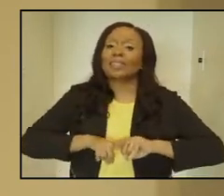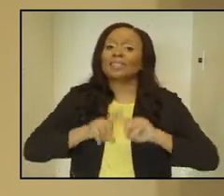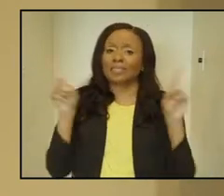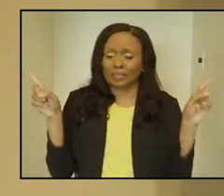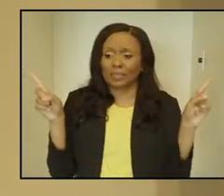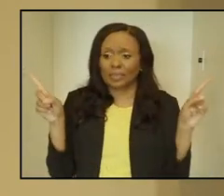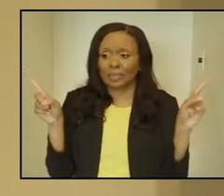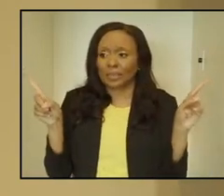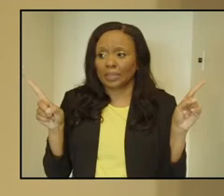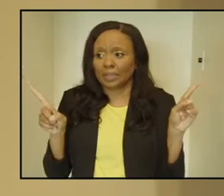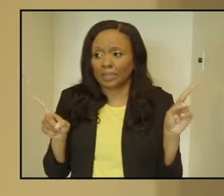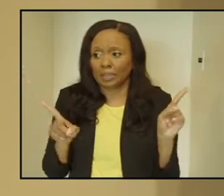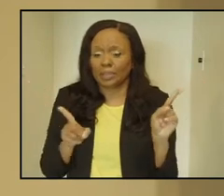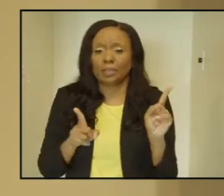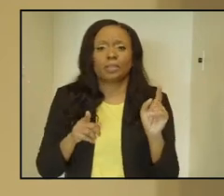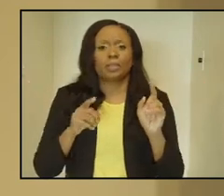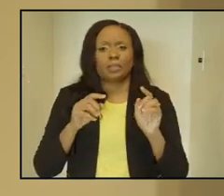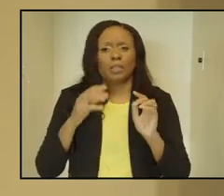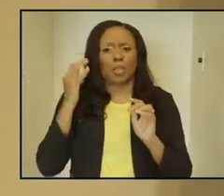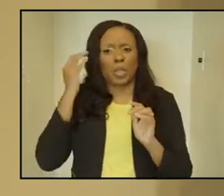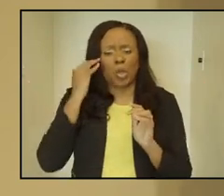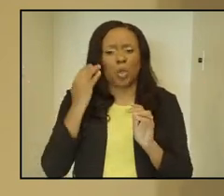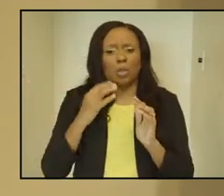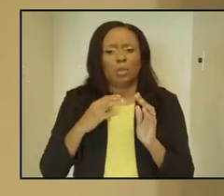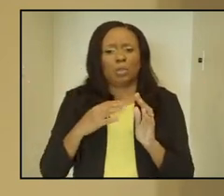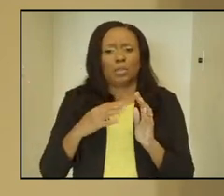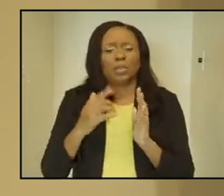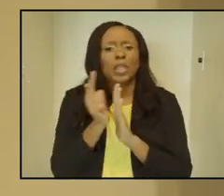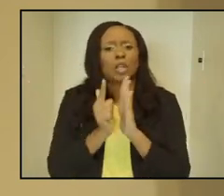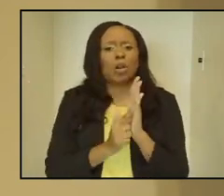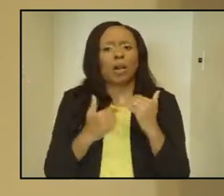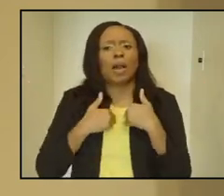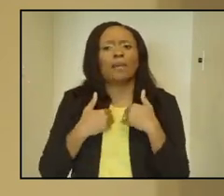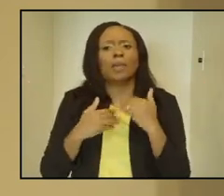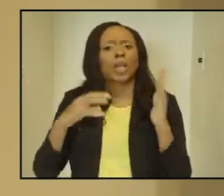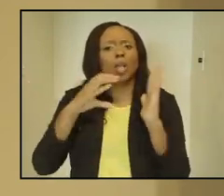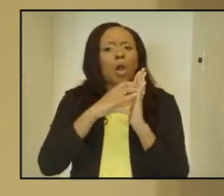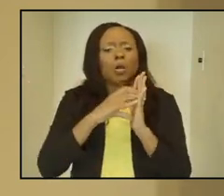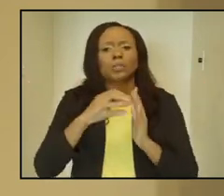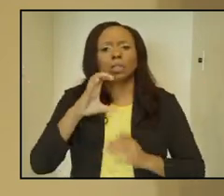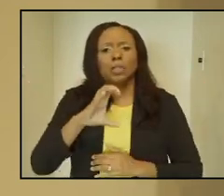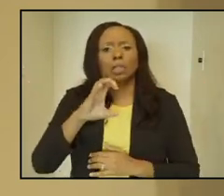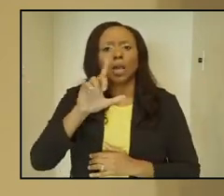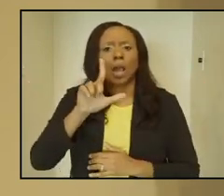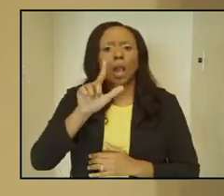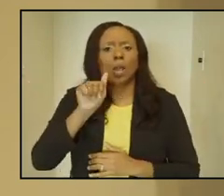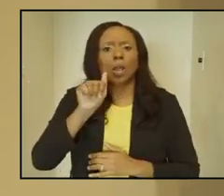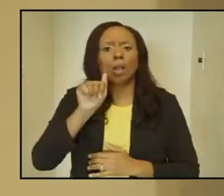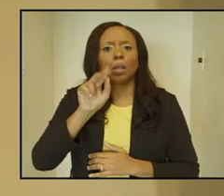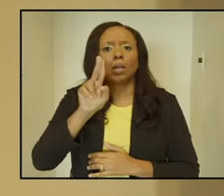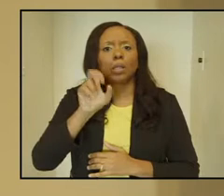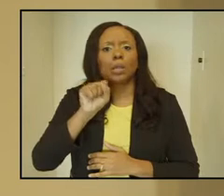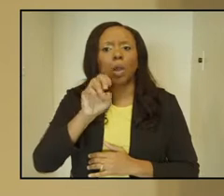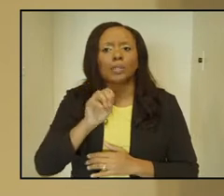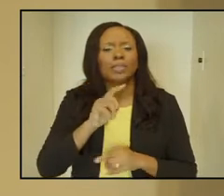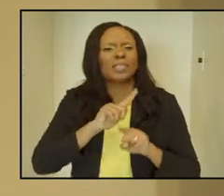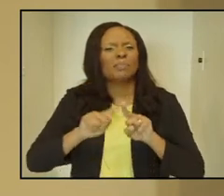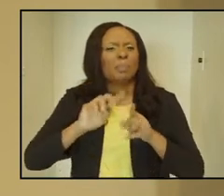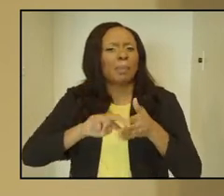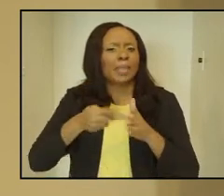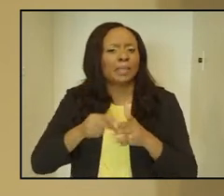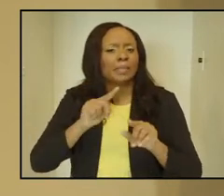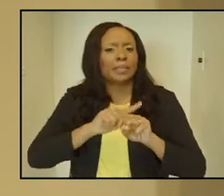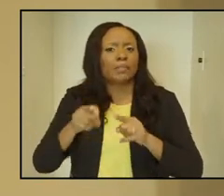lifting, clause by clause by clause by clause, and I know as a former attorney general. So that to have to